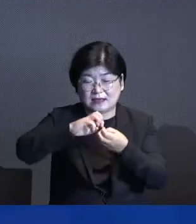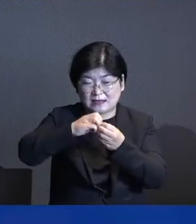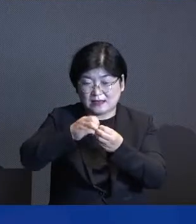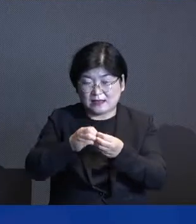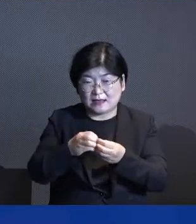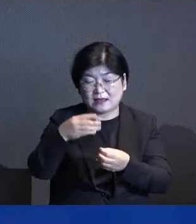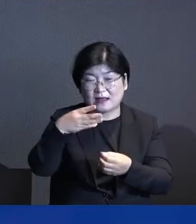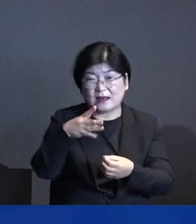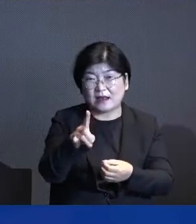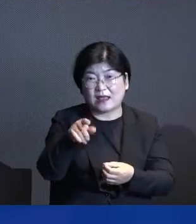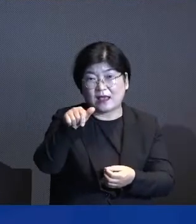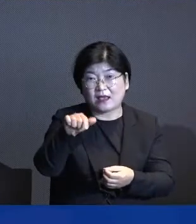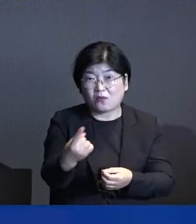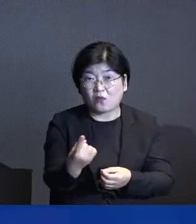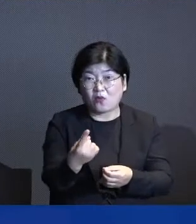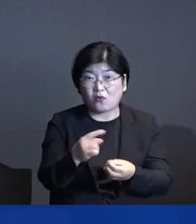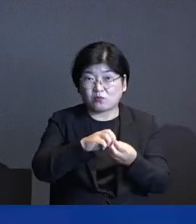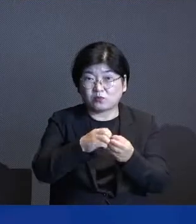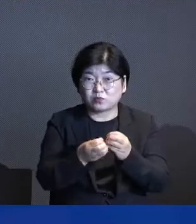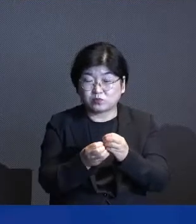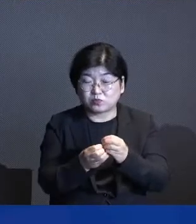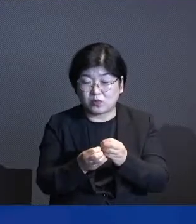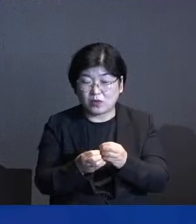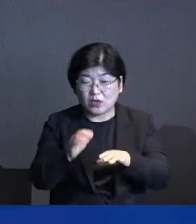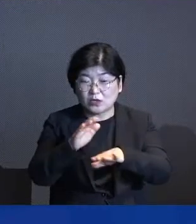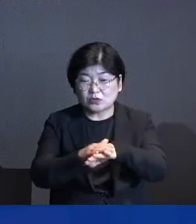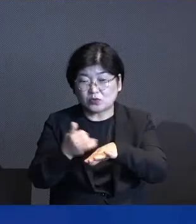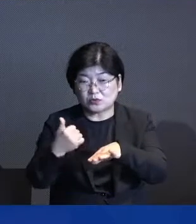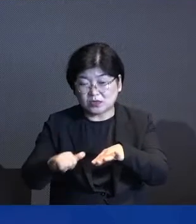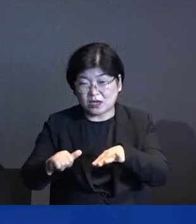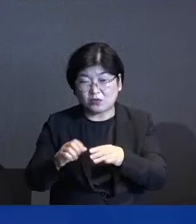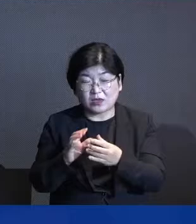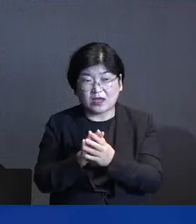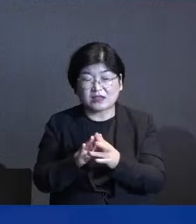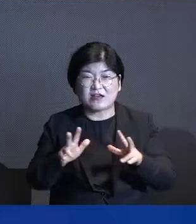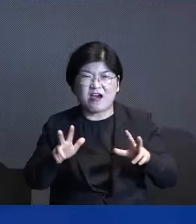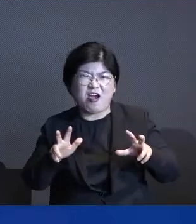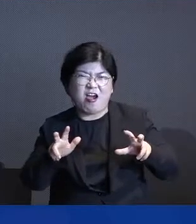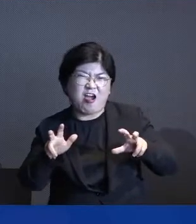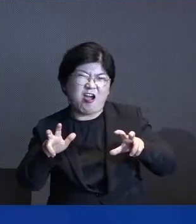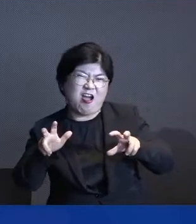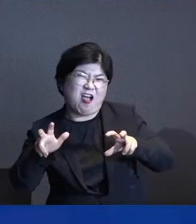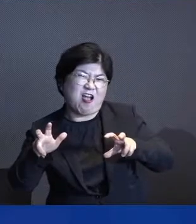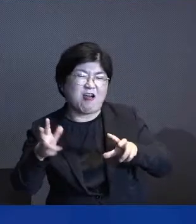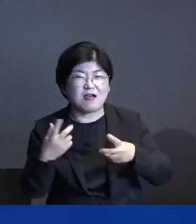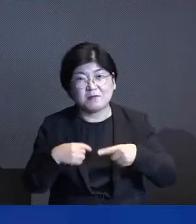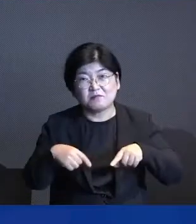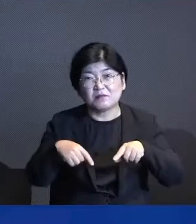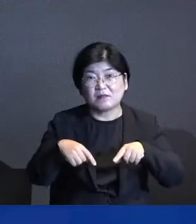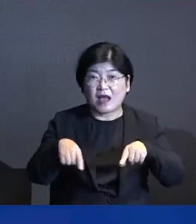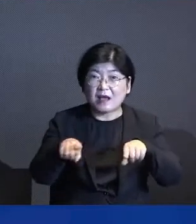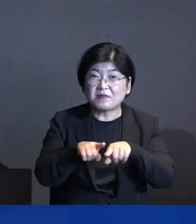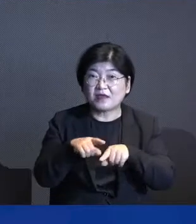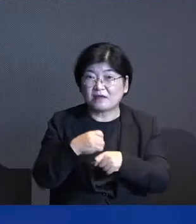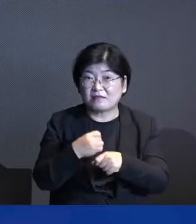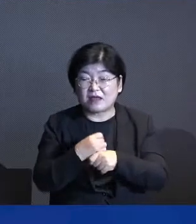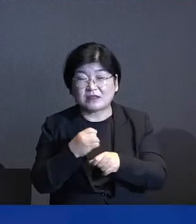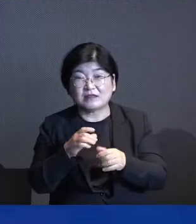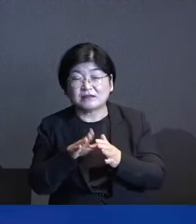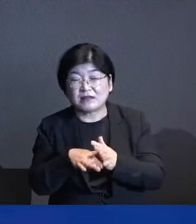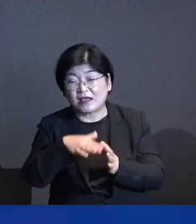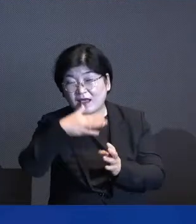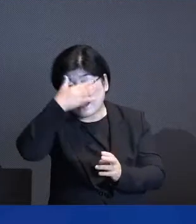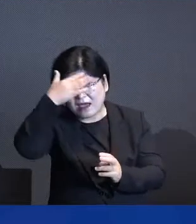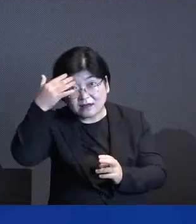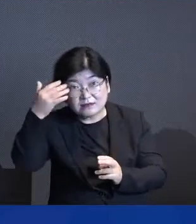months for his granddaughter. I think that the grandparent can